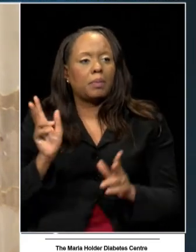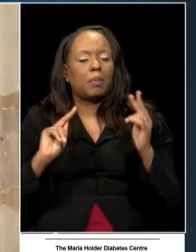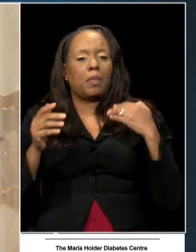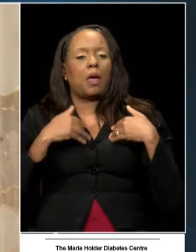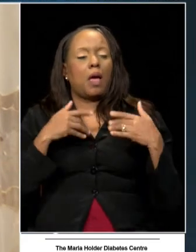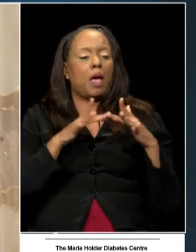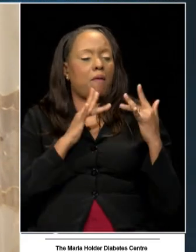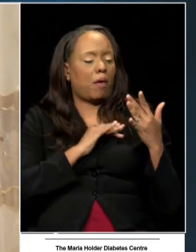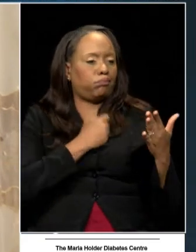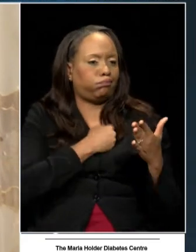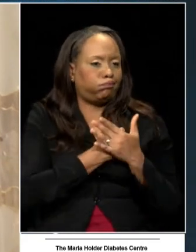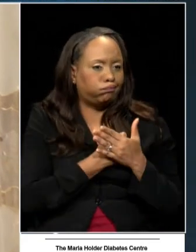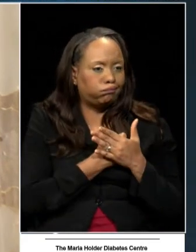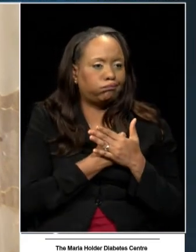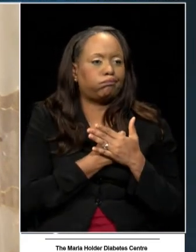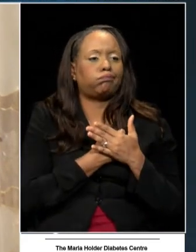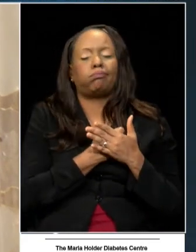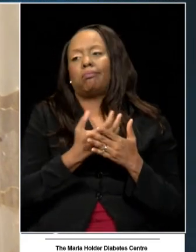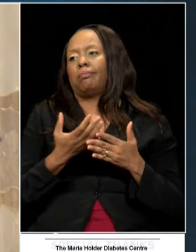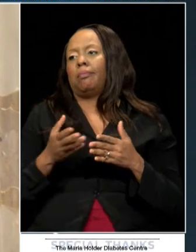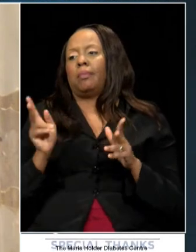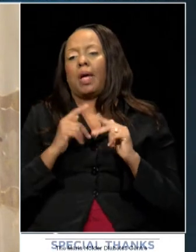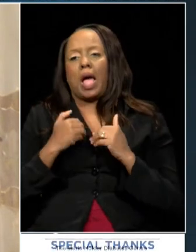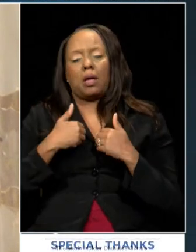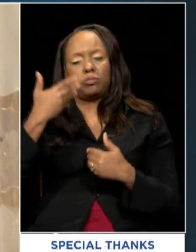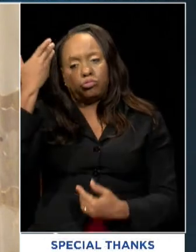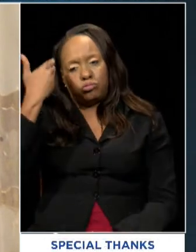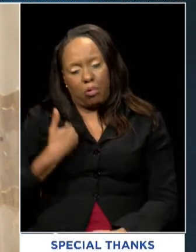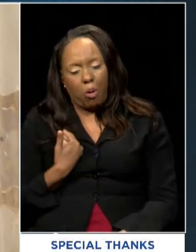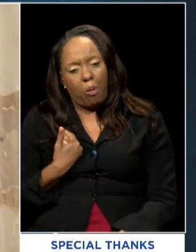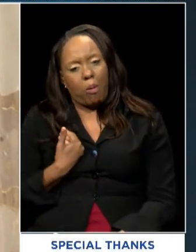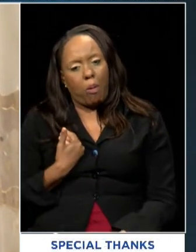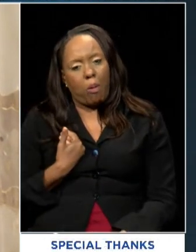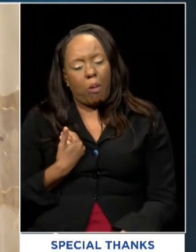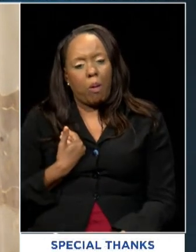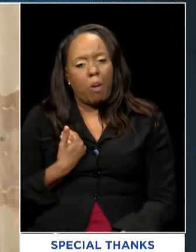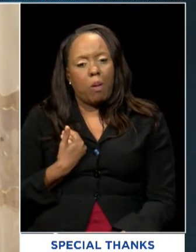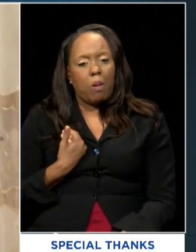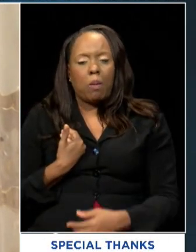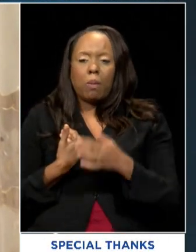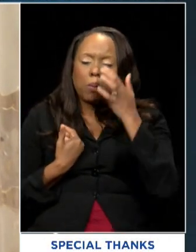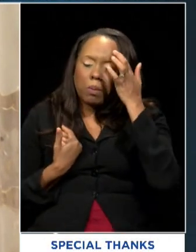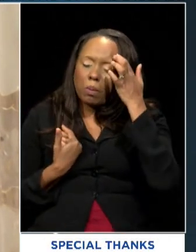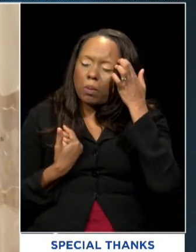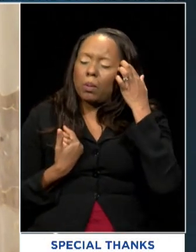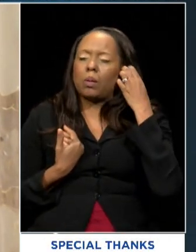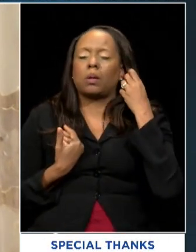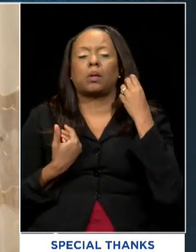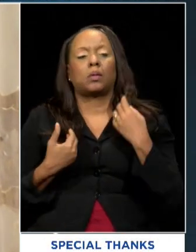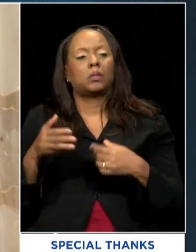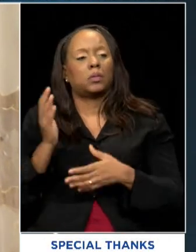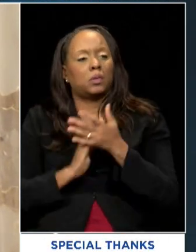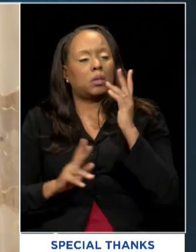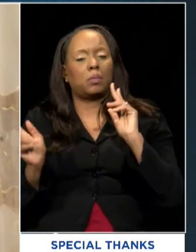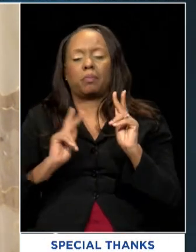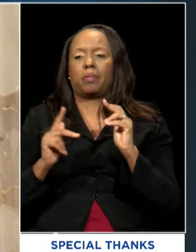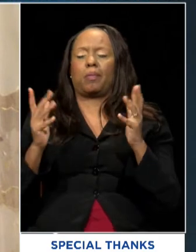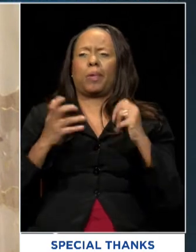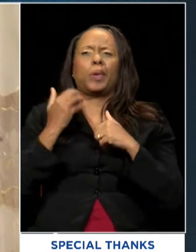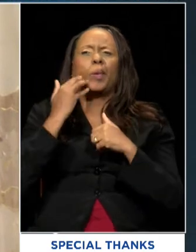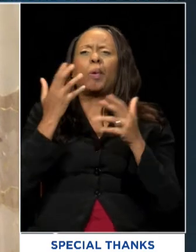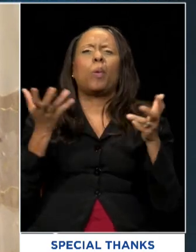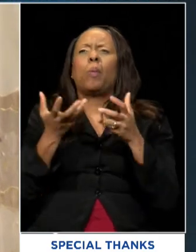are coming to me as a follow-up as well, or people who are just curious about how to eat with their hypertension